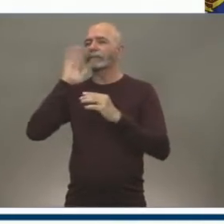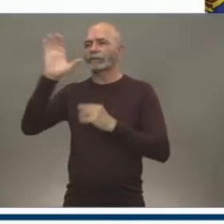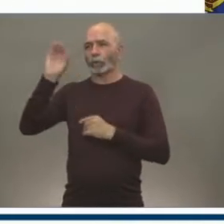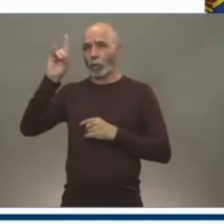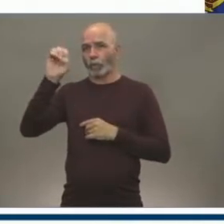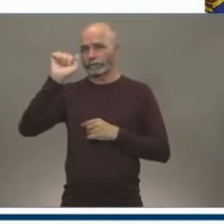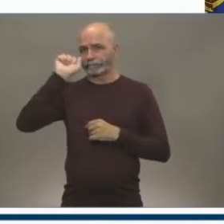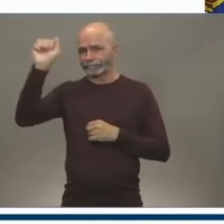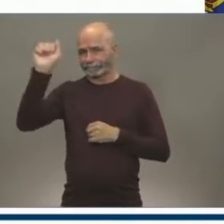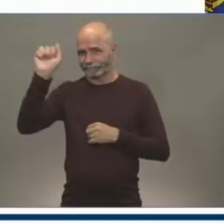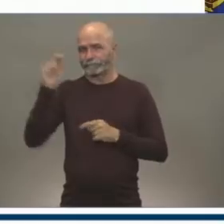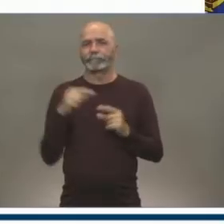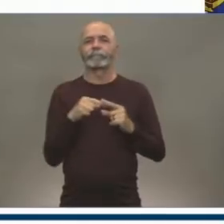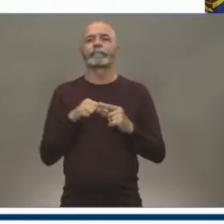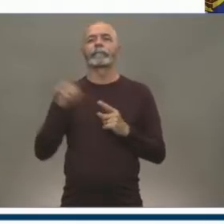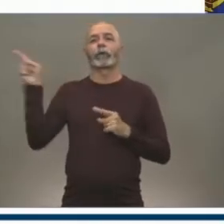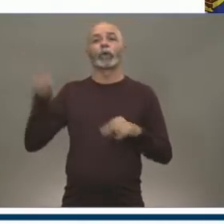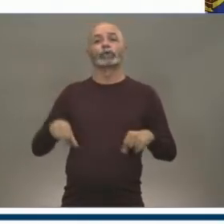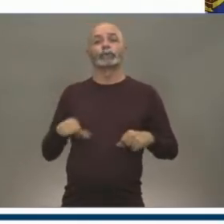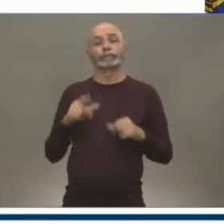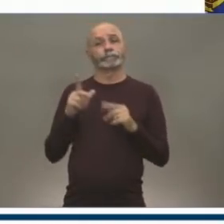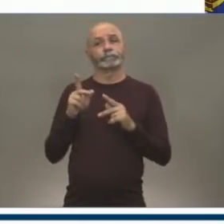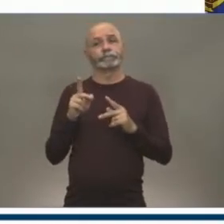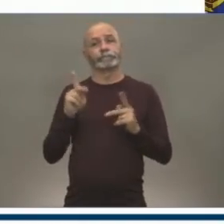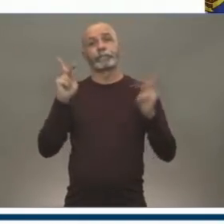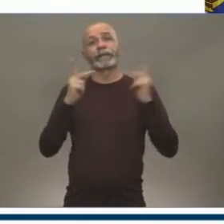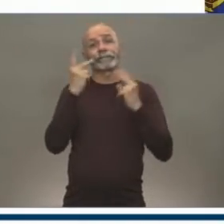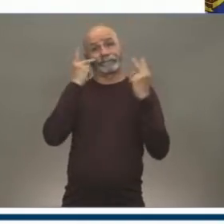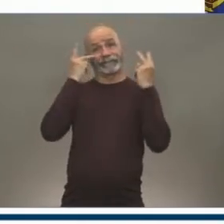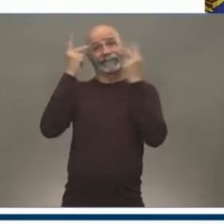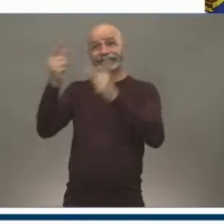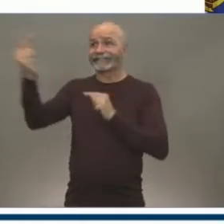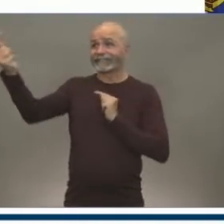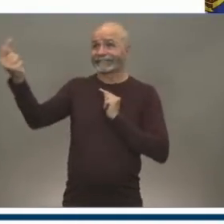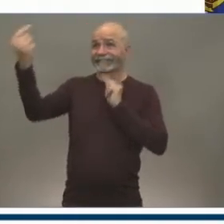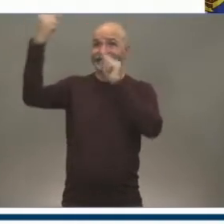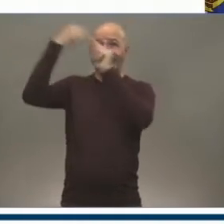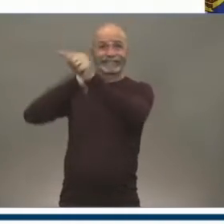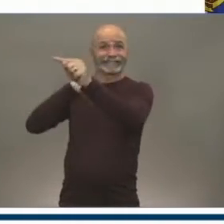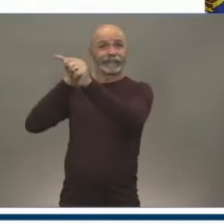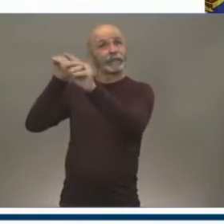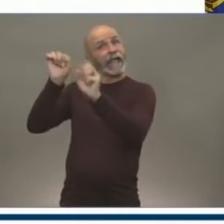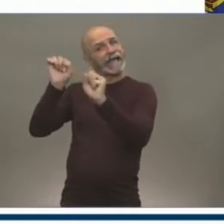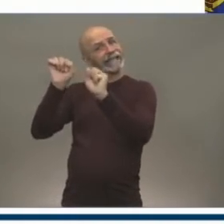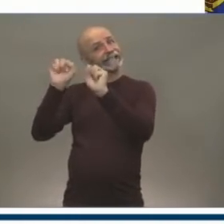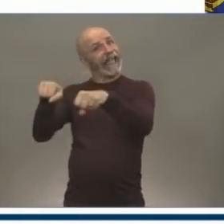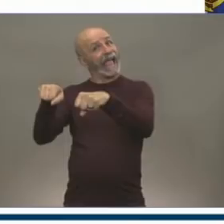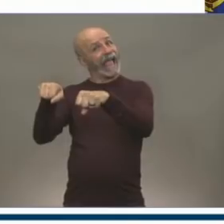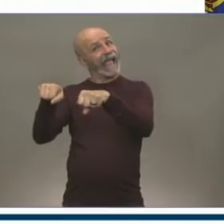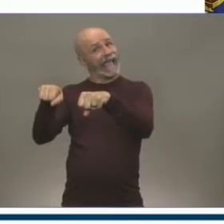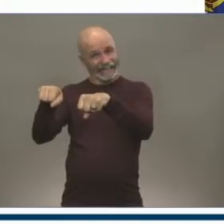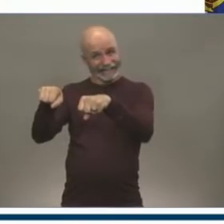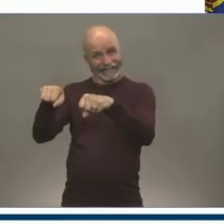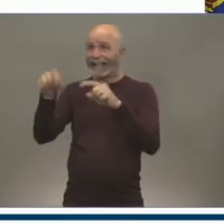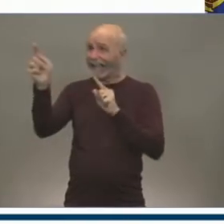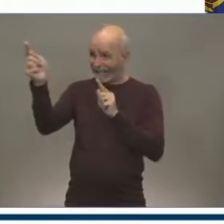of everybody traveling back and forth whenever it's possible again, would it be an idea to